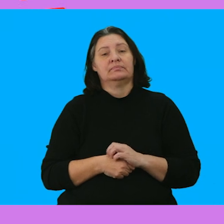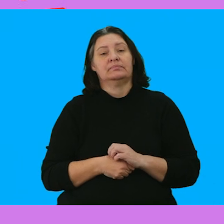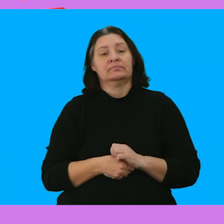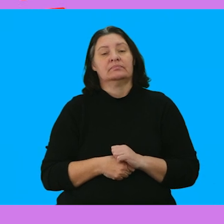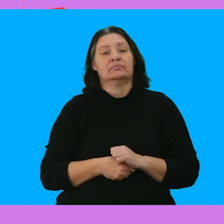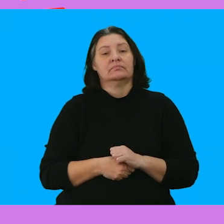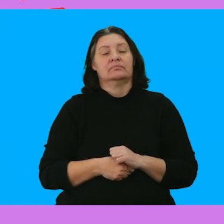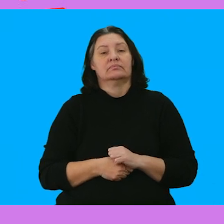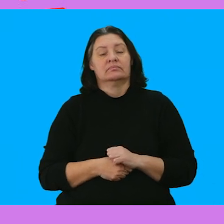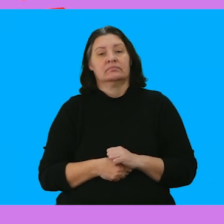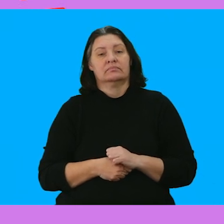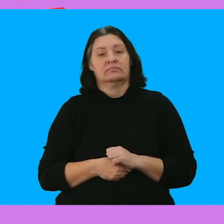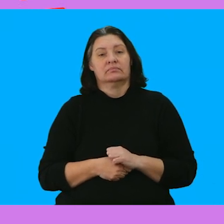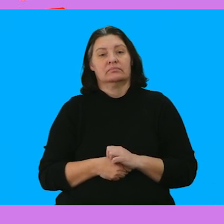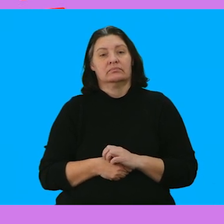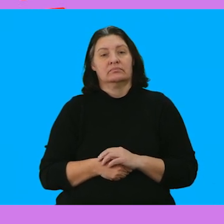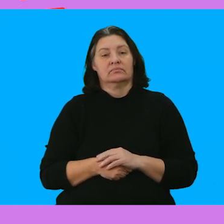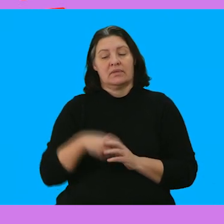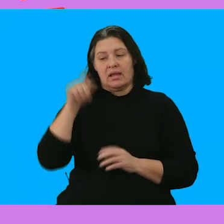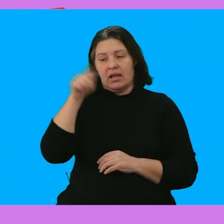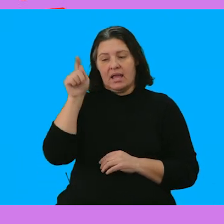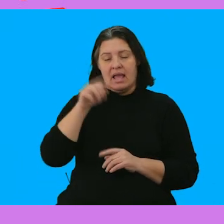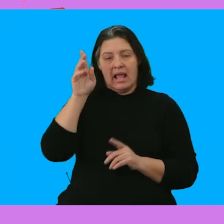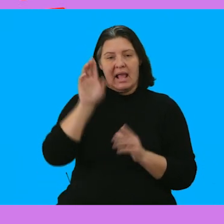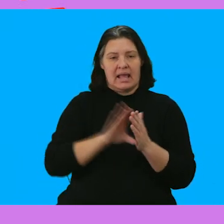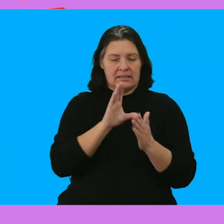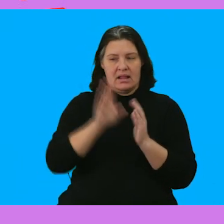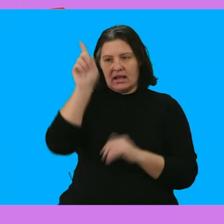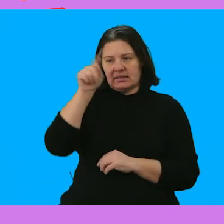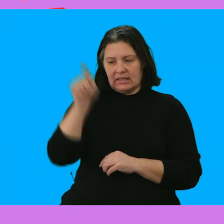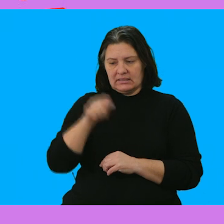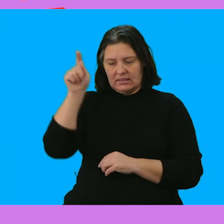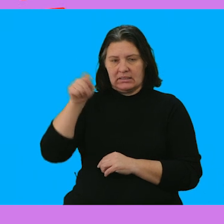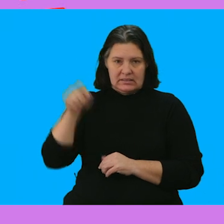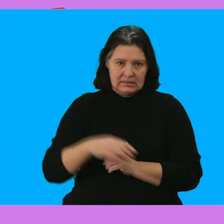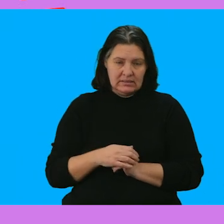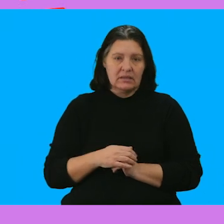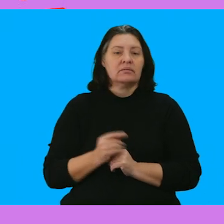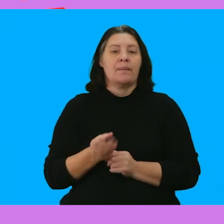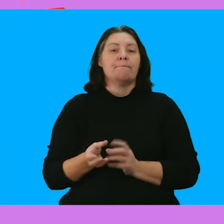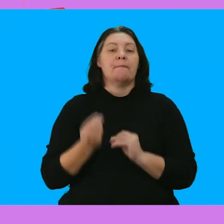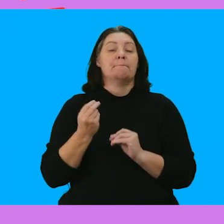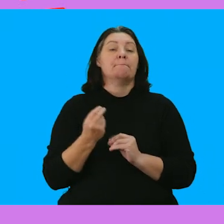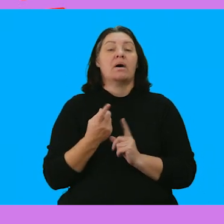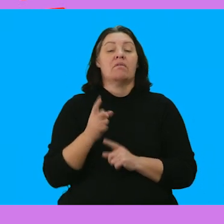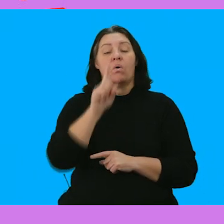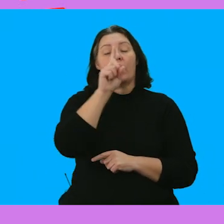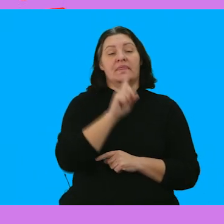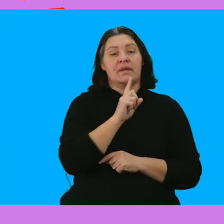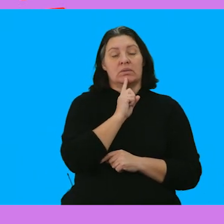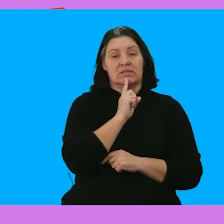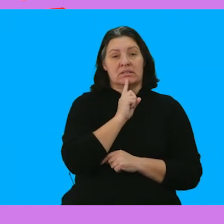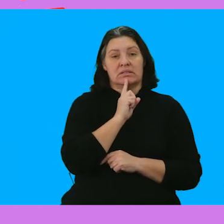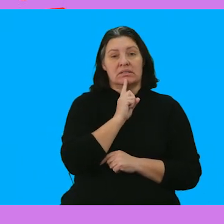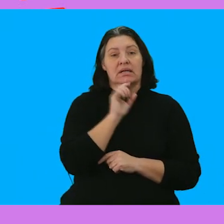my calculator, so let me do this. Cancel 3 there. Cancel 2 here. So that will give me a distance